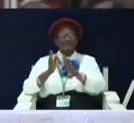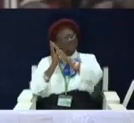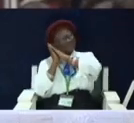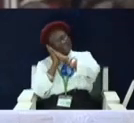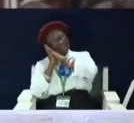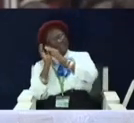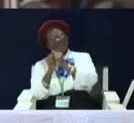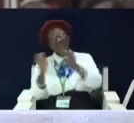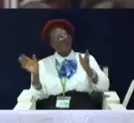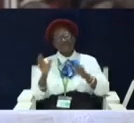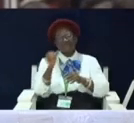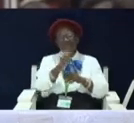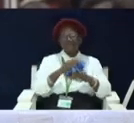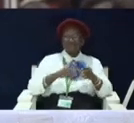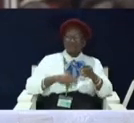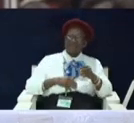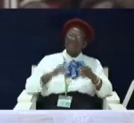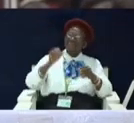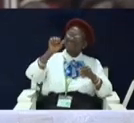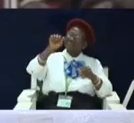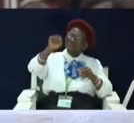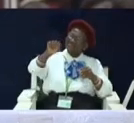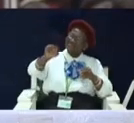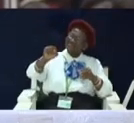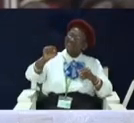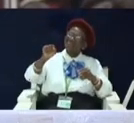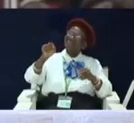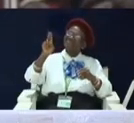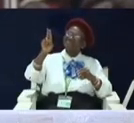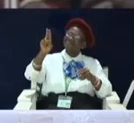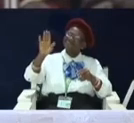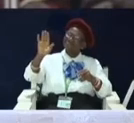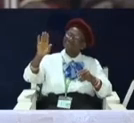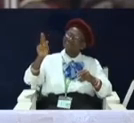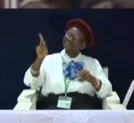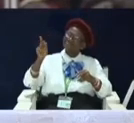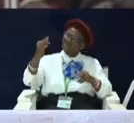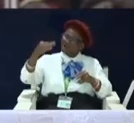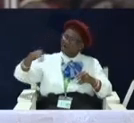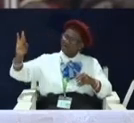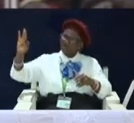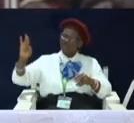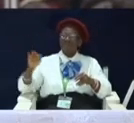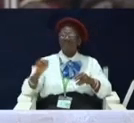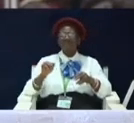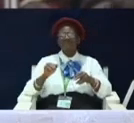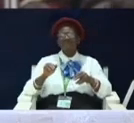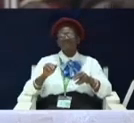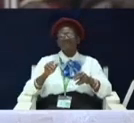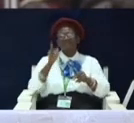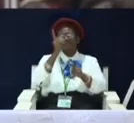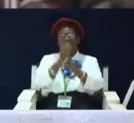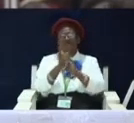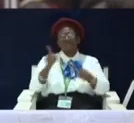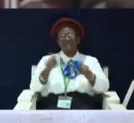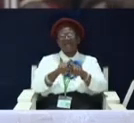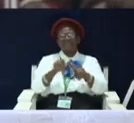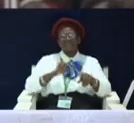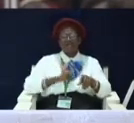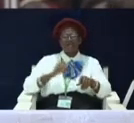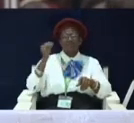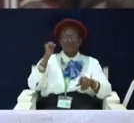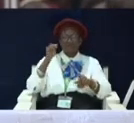off. Few minutes, just as I was going far into sleep land, my